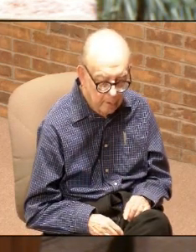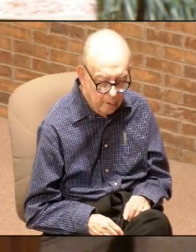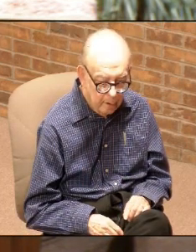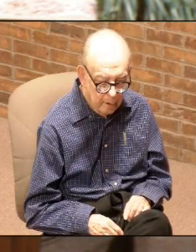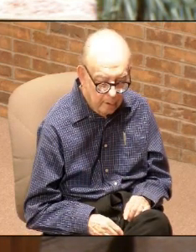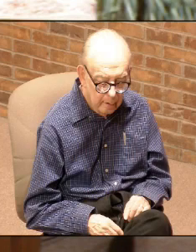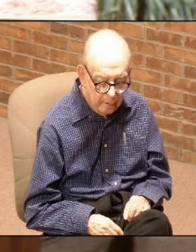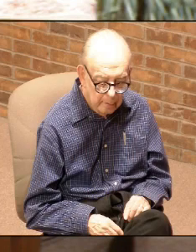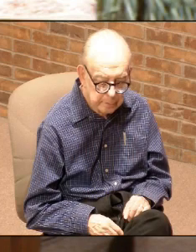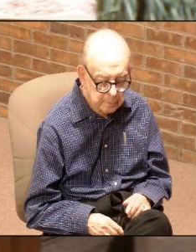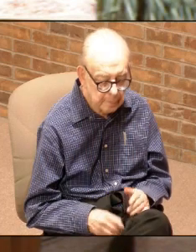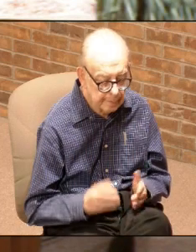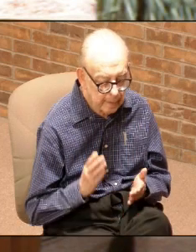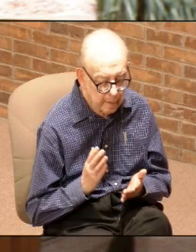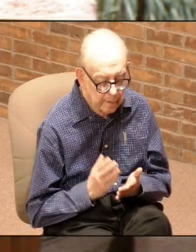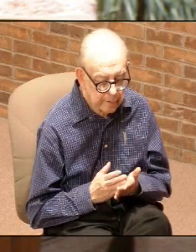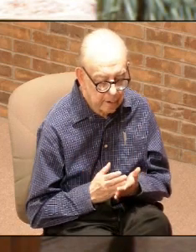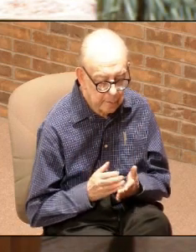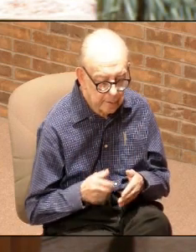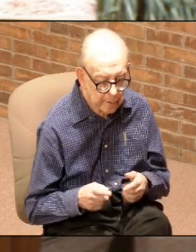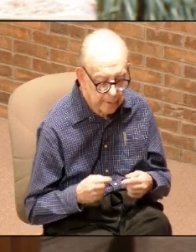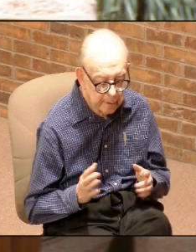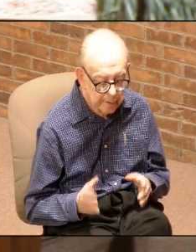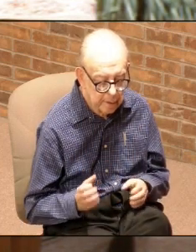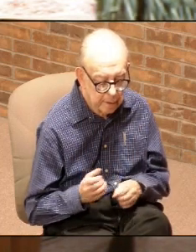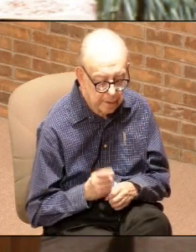Quit letting the enemy get you down.